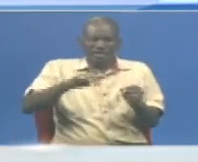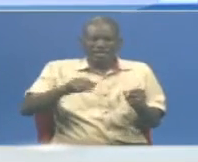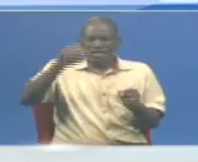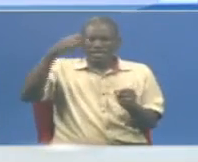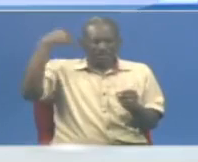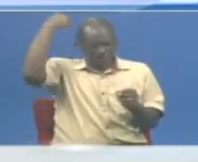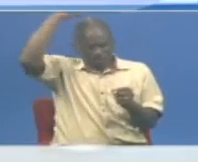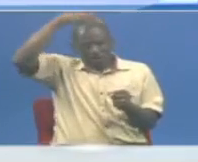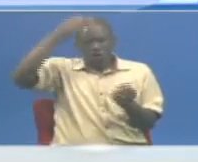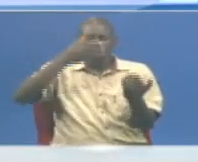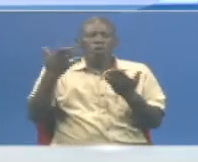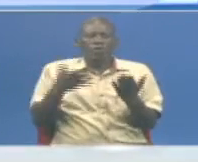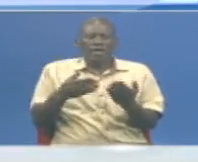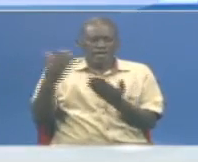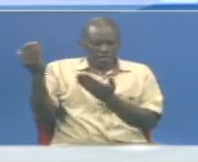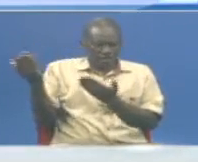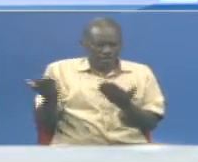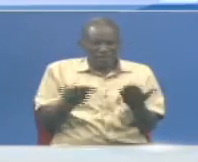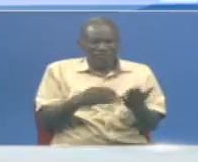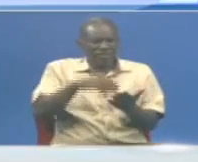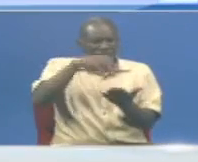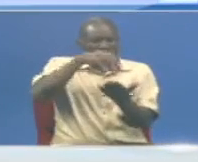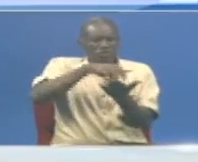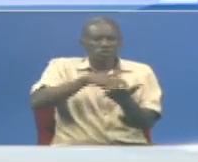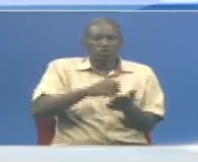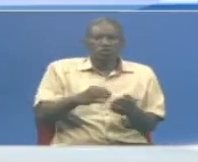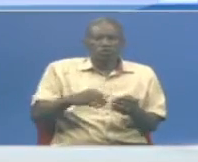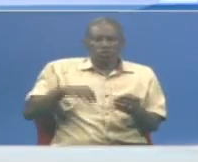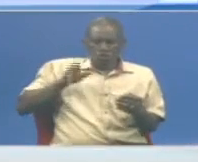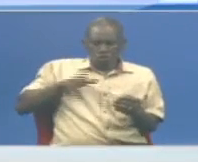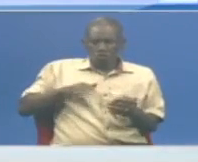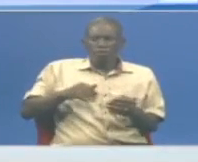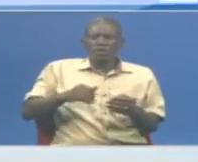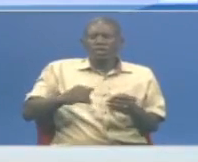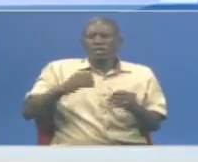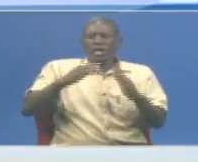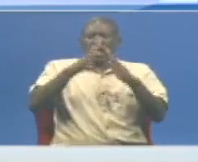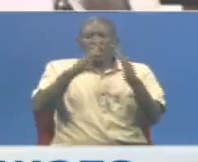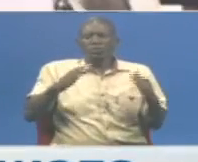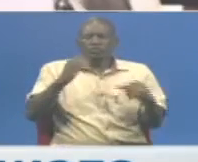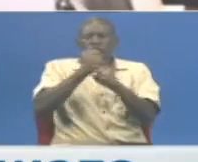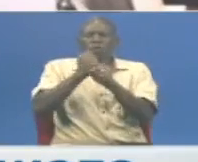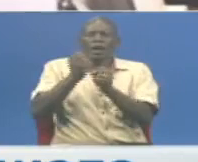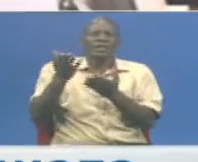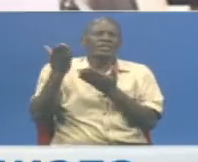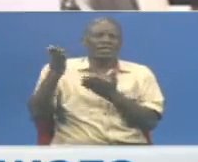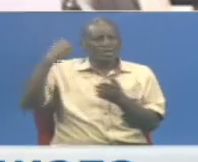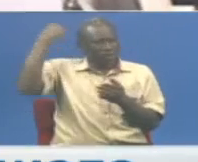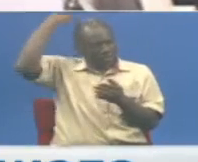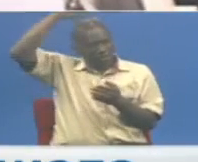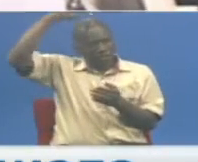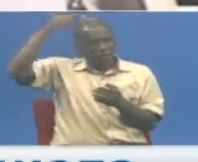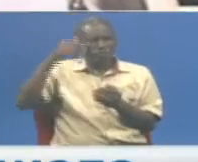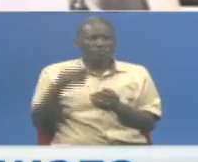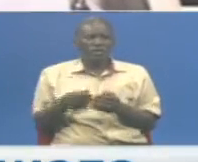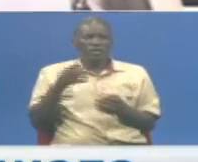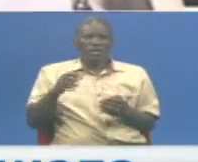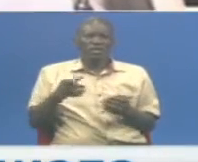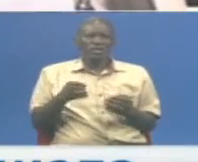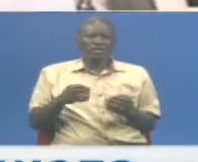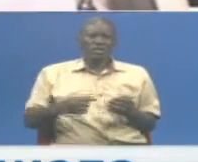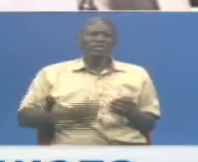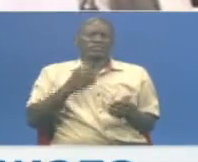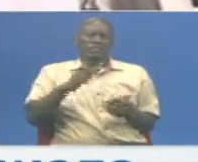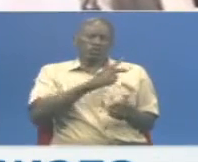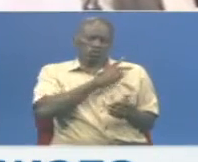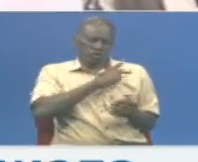firsthand the state of female domestic workers. Lois Wangoy reports. A visit to the Kingdom of Saudi